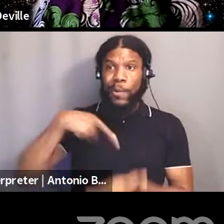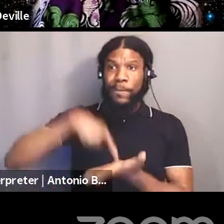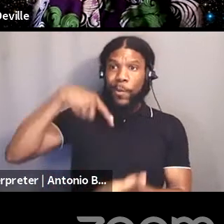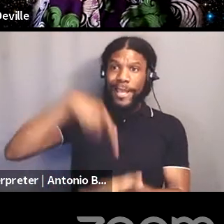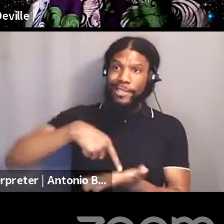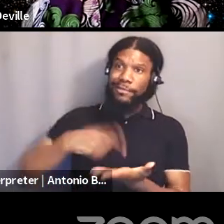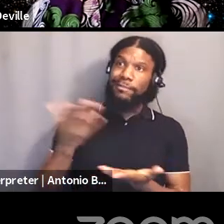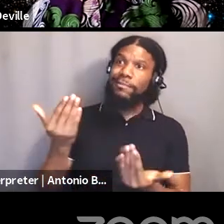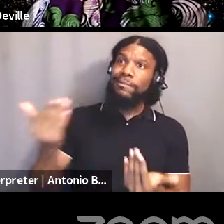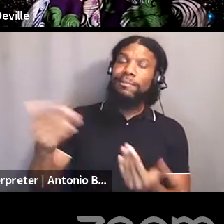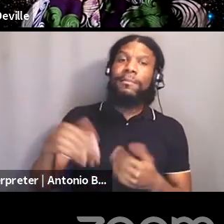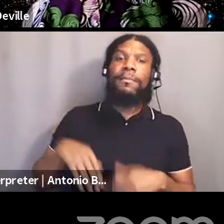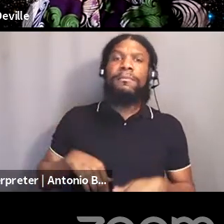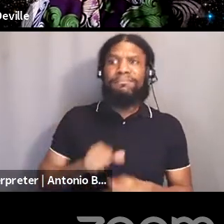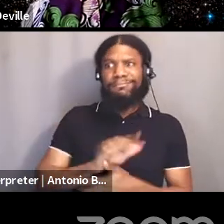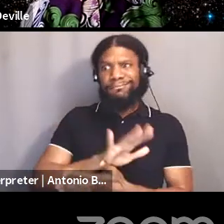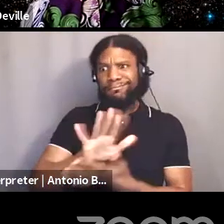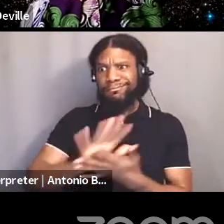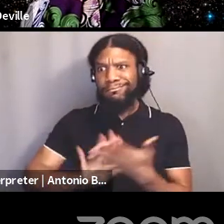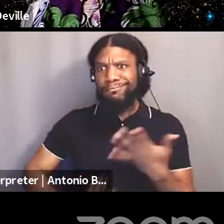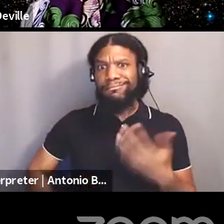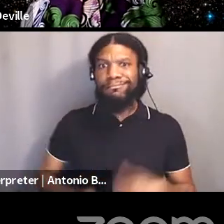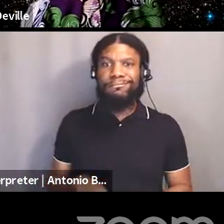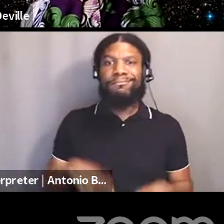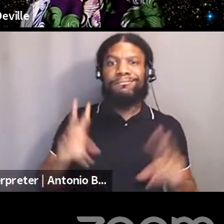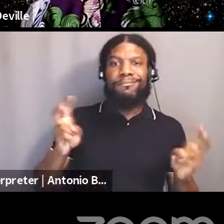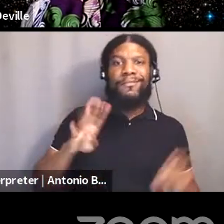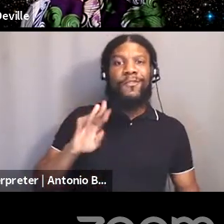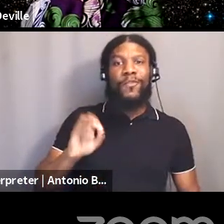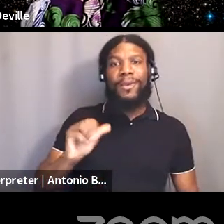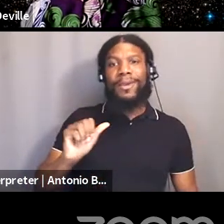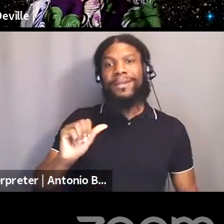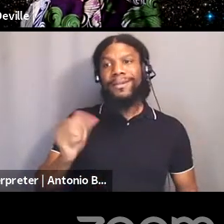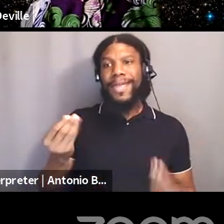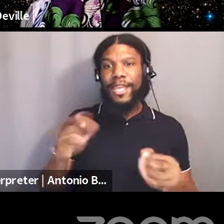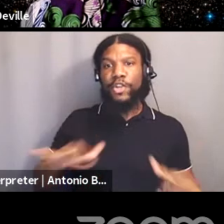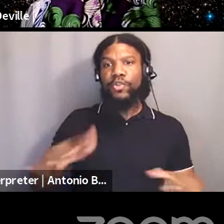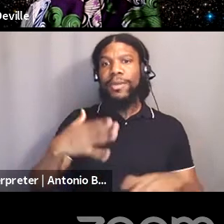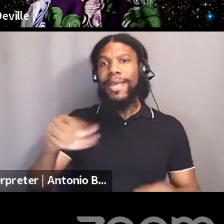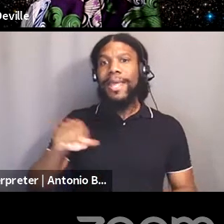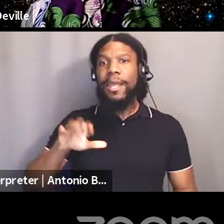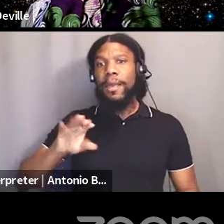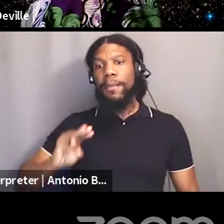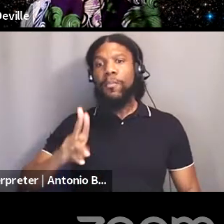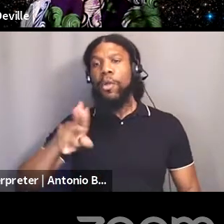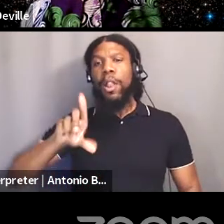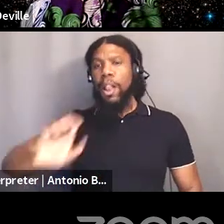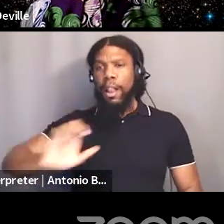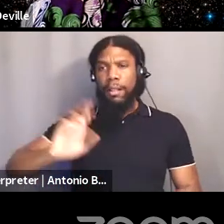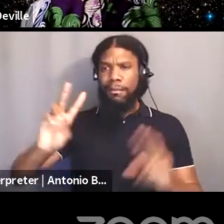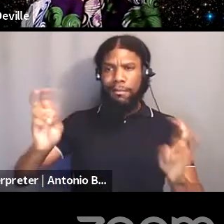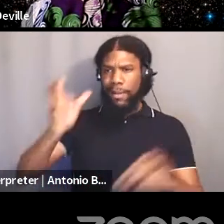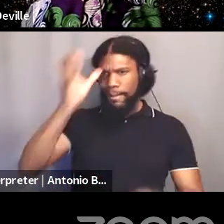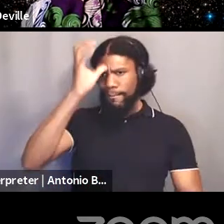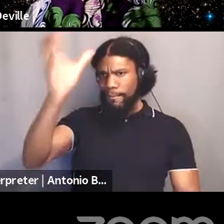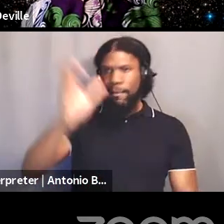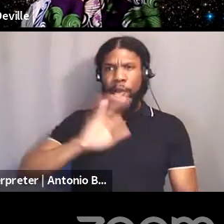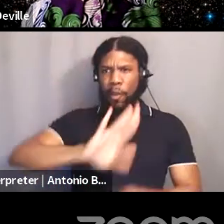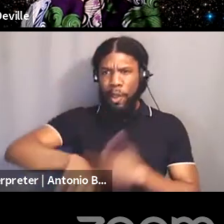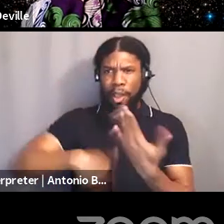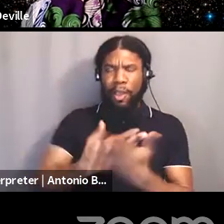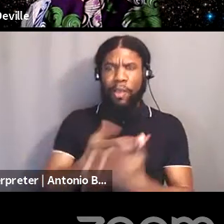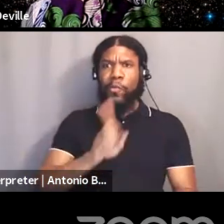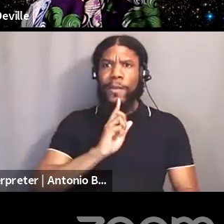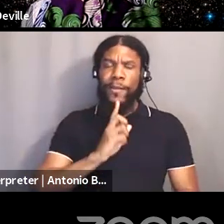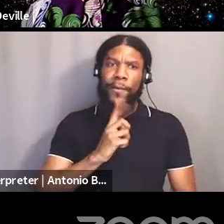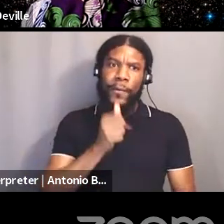thinking about, you know, how, you know, 40 acres and a mule, and all of those kind of like intense conversations that we've